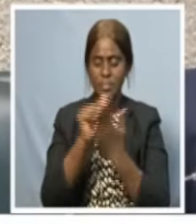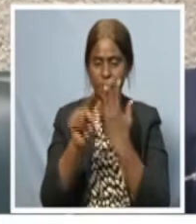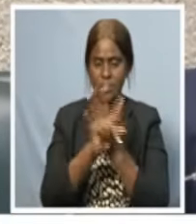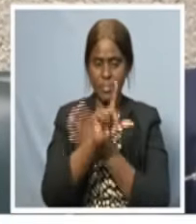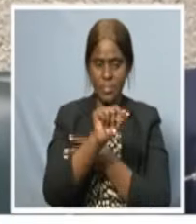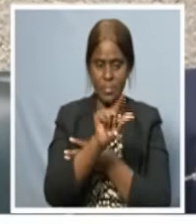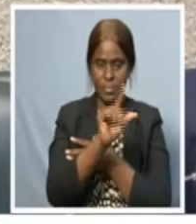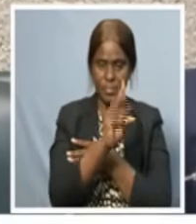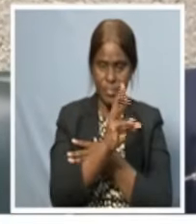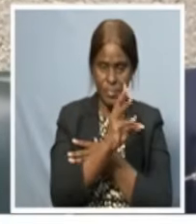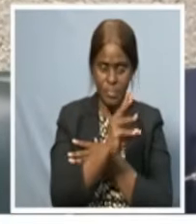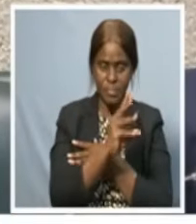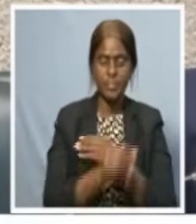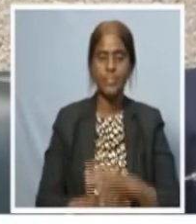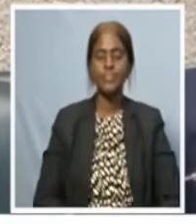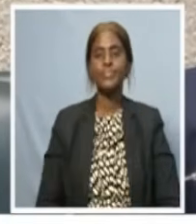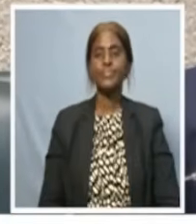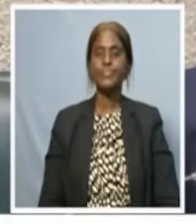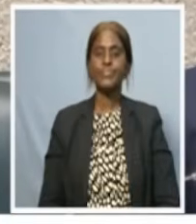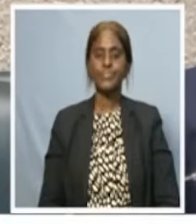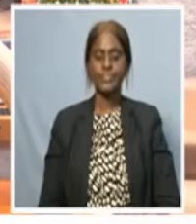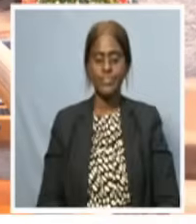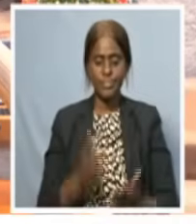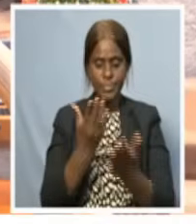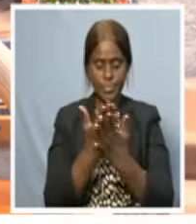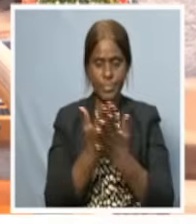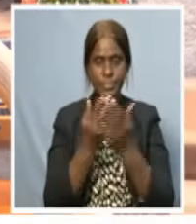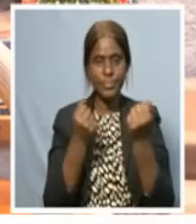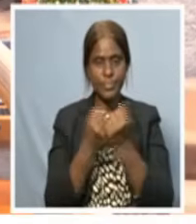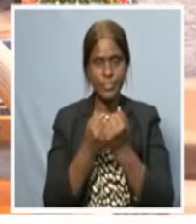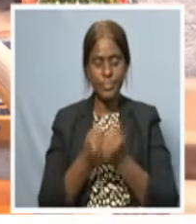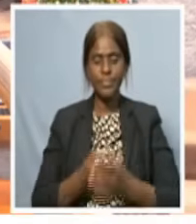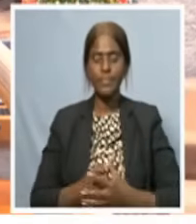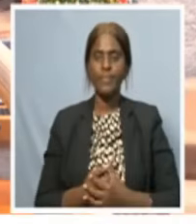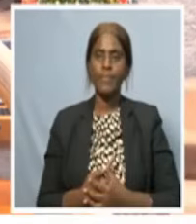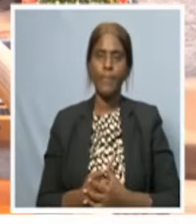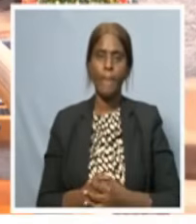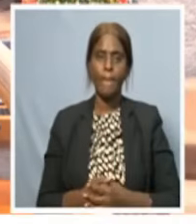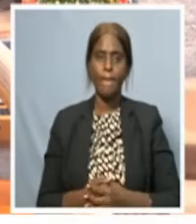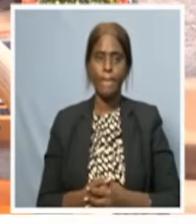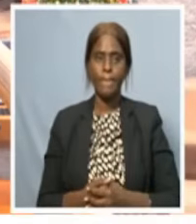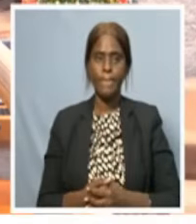April 2026. Is the motion seconded?